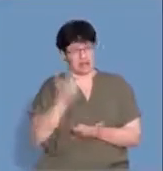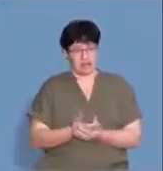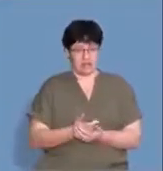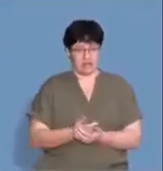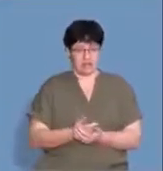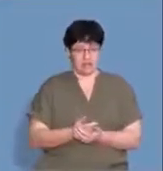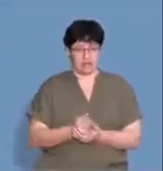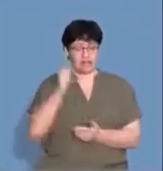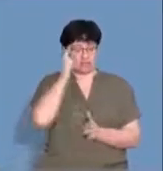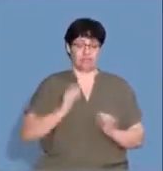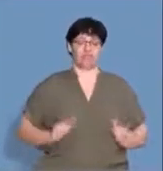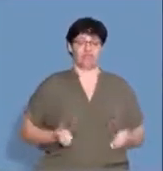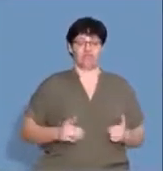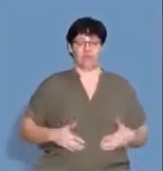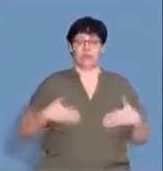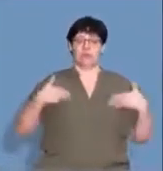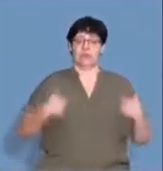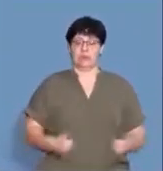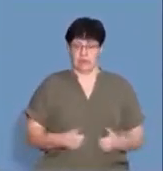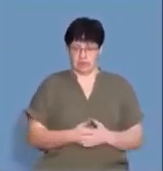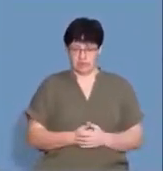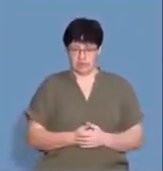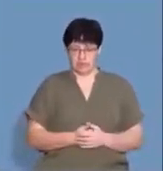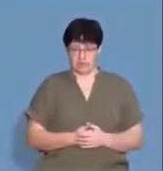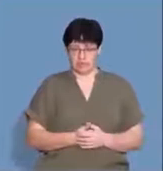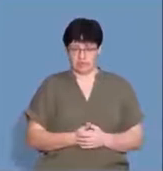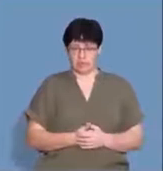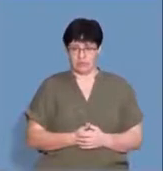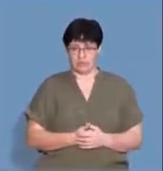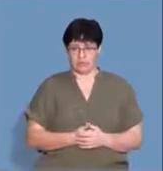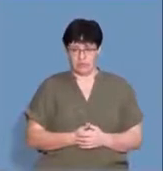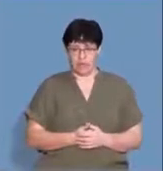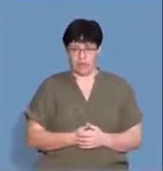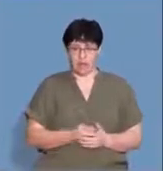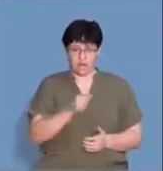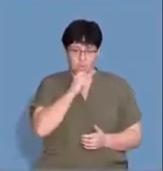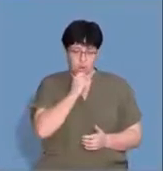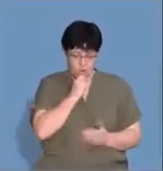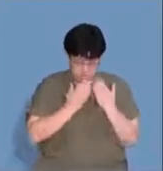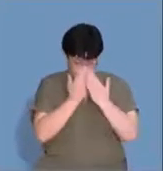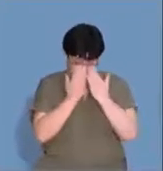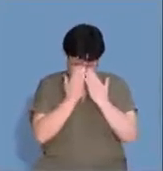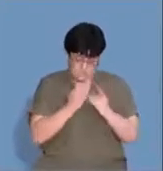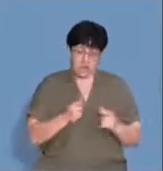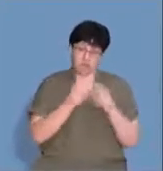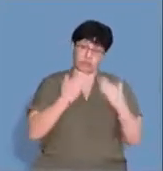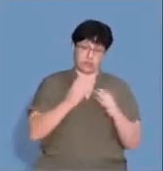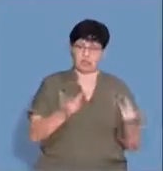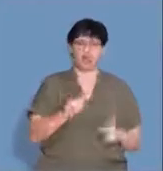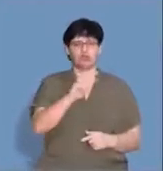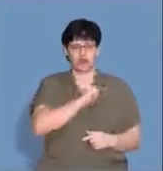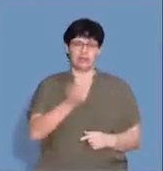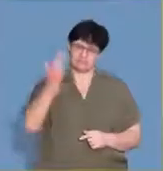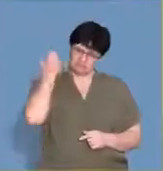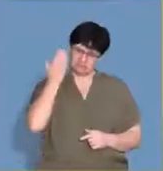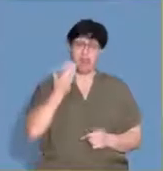and sleep well. Okay? Don't try and cram during the morning of your exam. Trust that you have